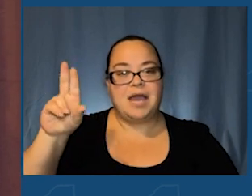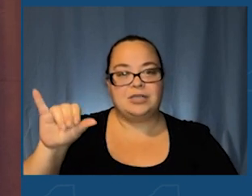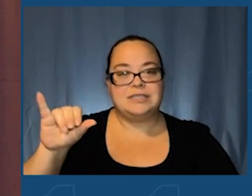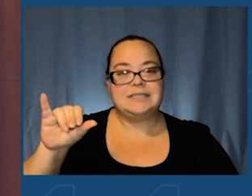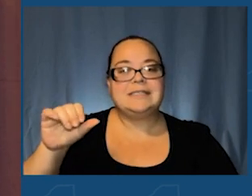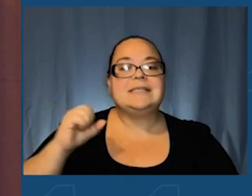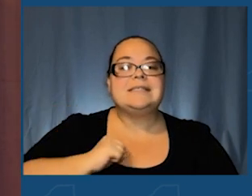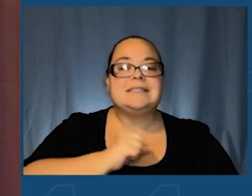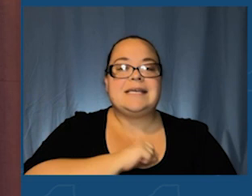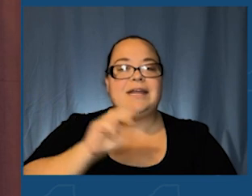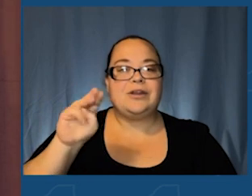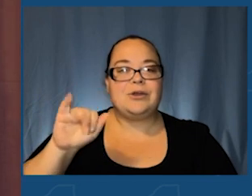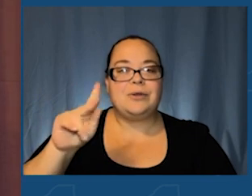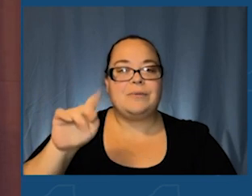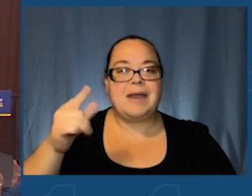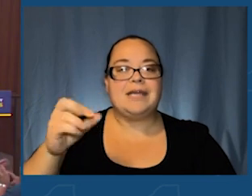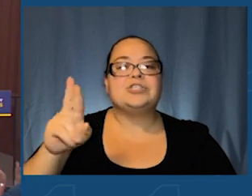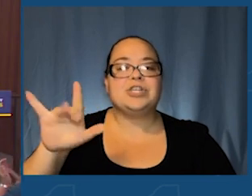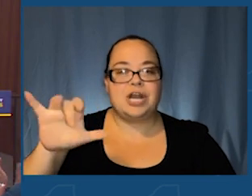Gianaris.